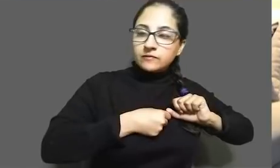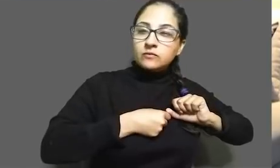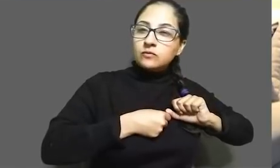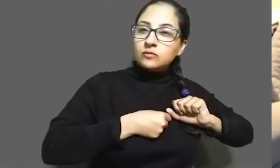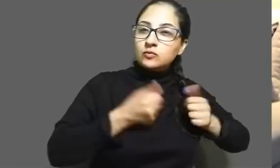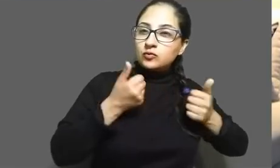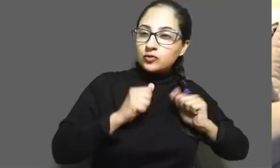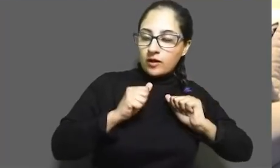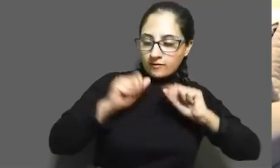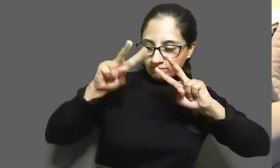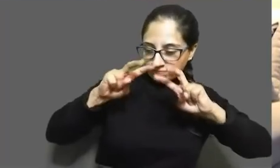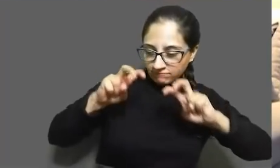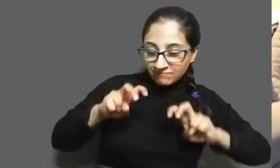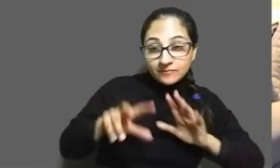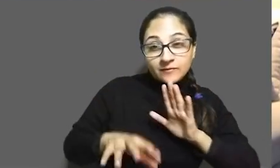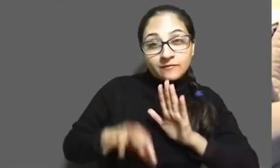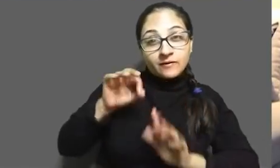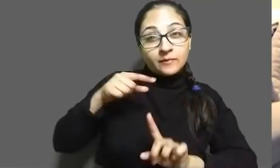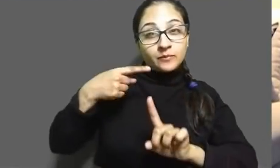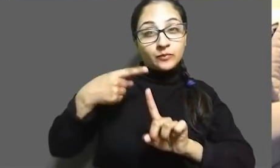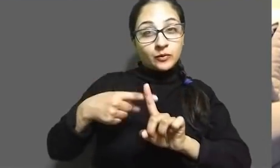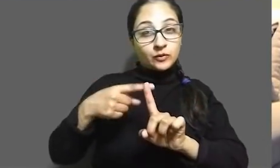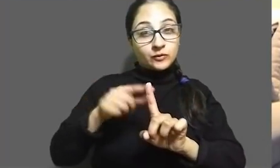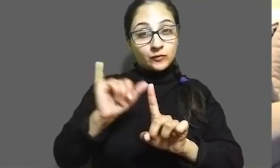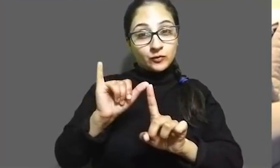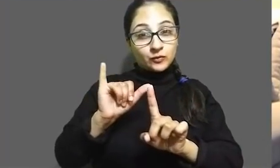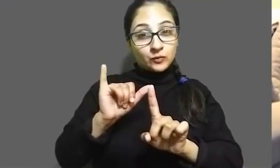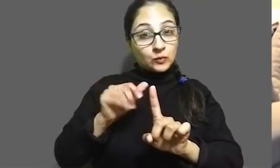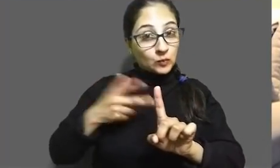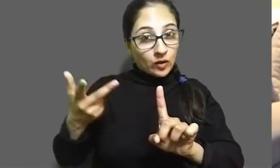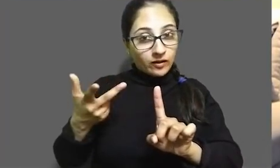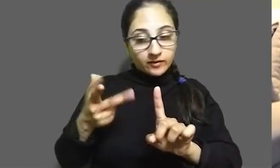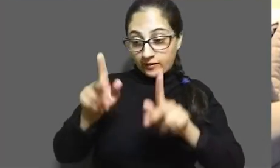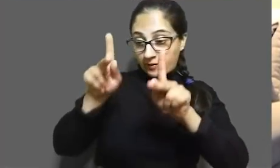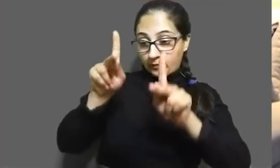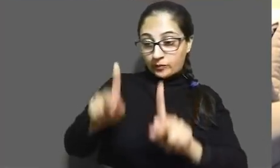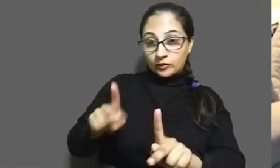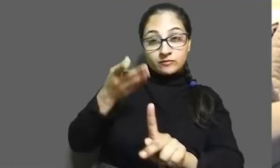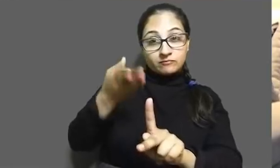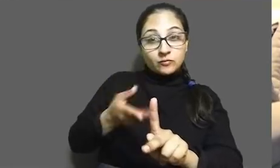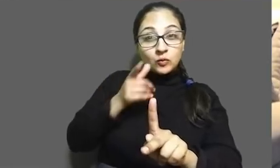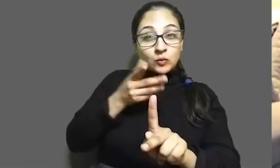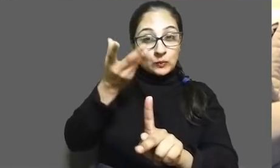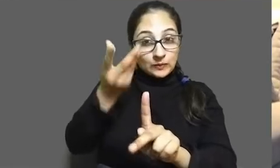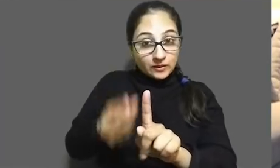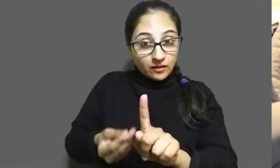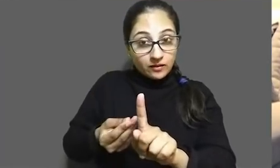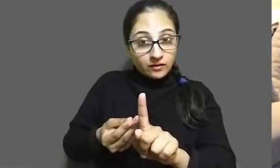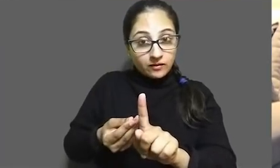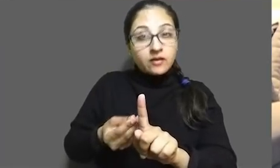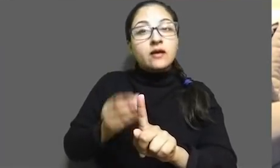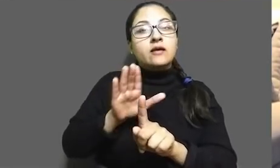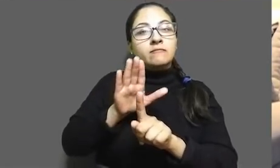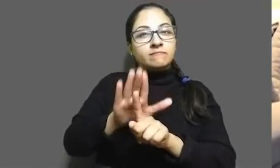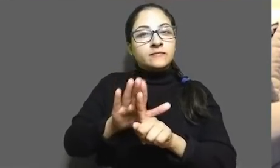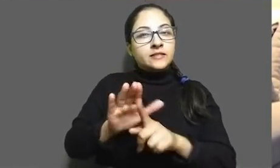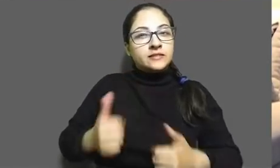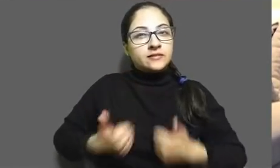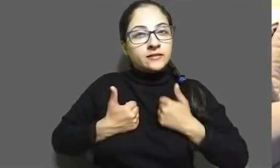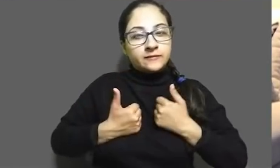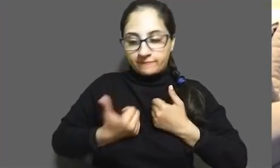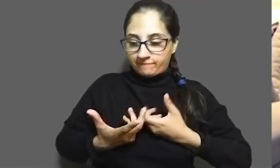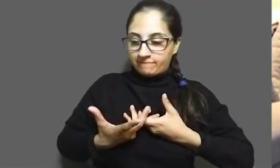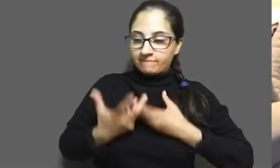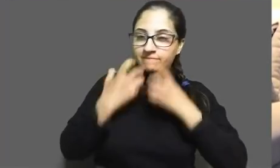grief teaches us, perhaps the most powerful is articulated by Imam Mustansir Bilal